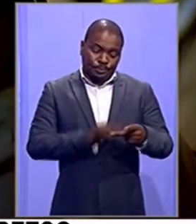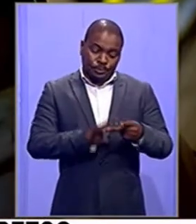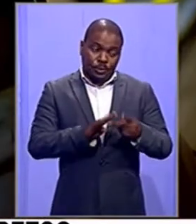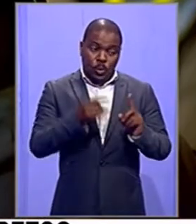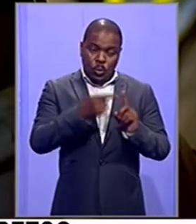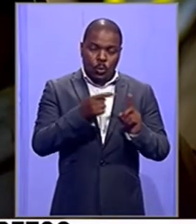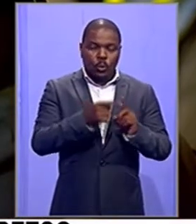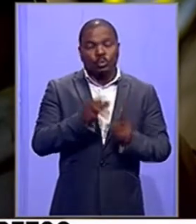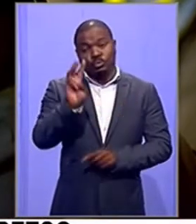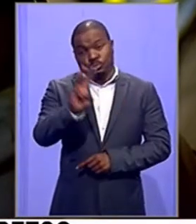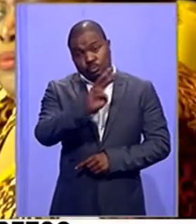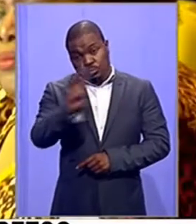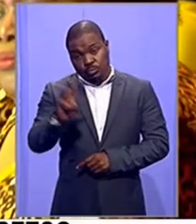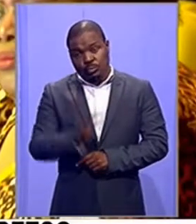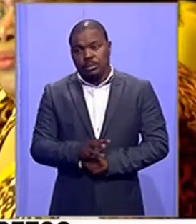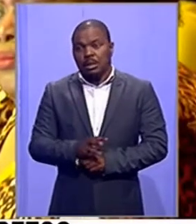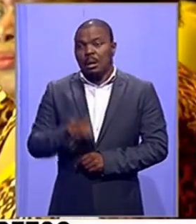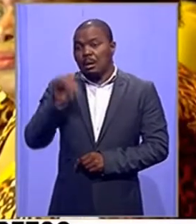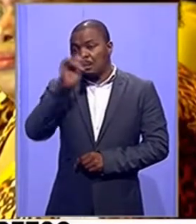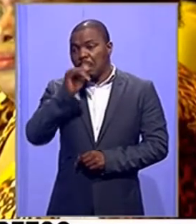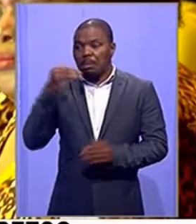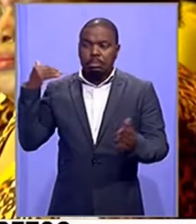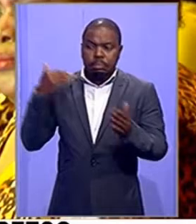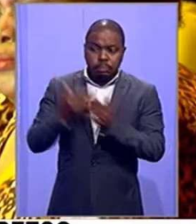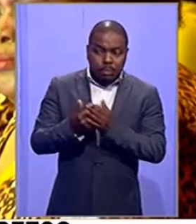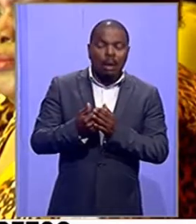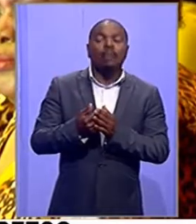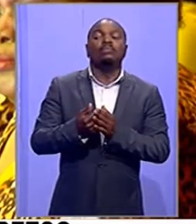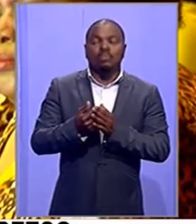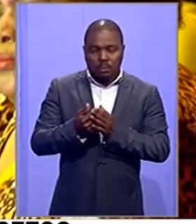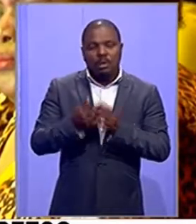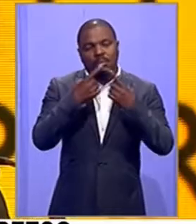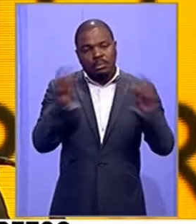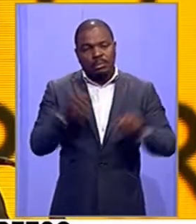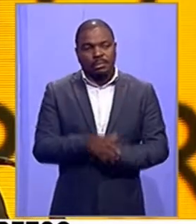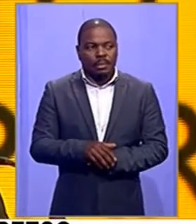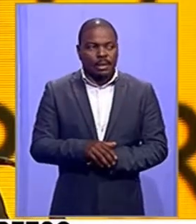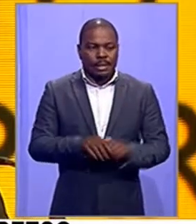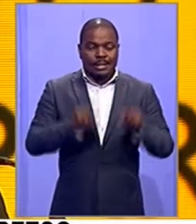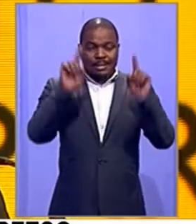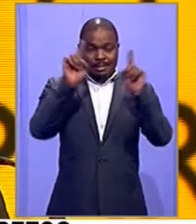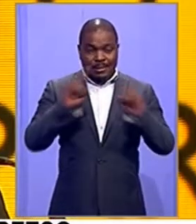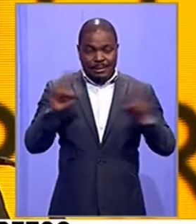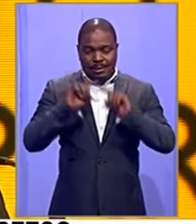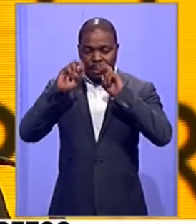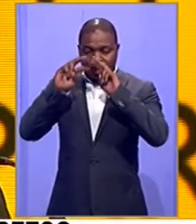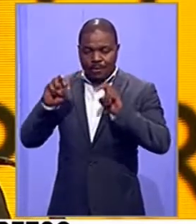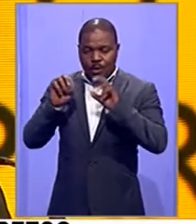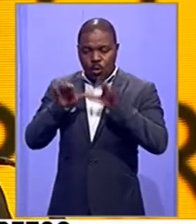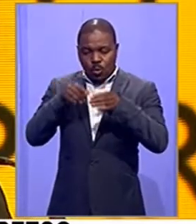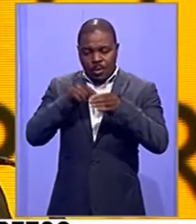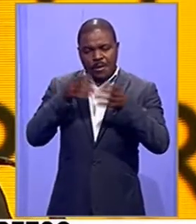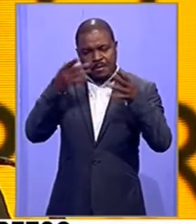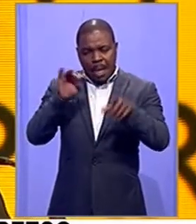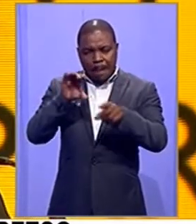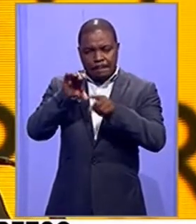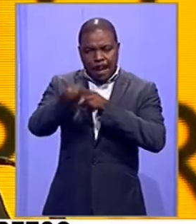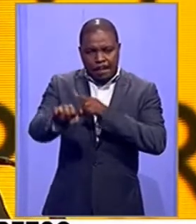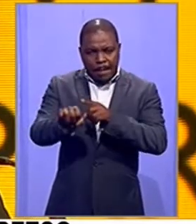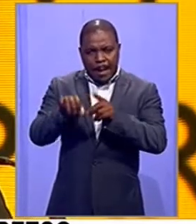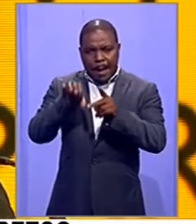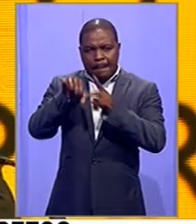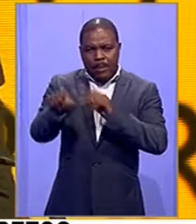tlhokomediso ya diketsalo tse seng molaong tse seng di tlalehilwe. The Special Investigating Unit has uncovered on